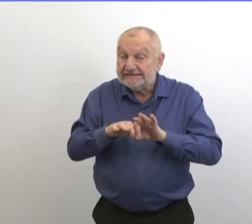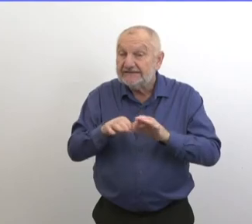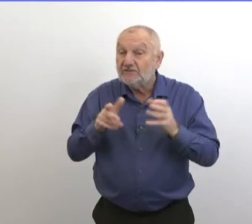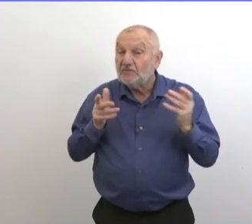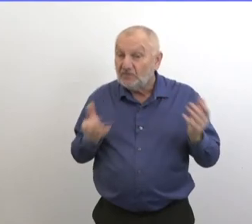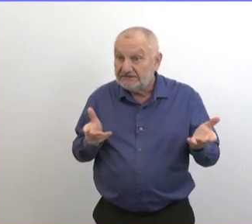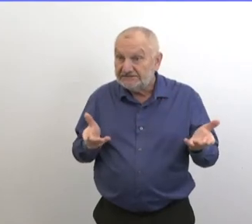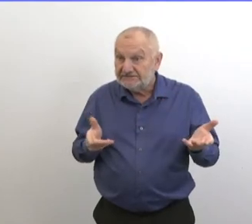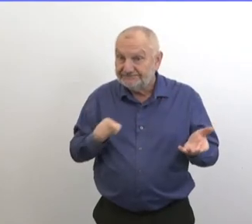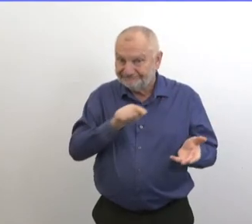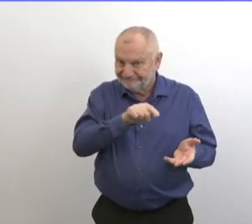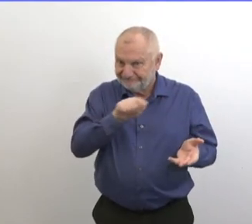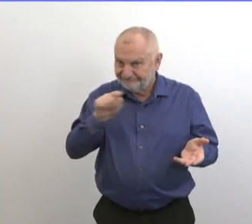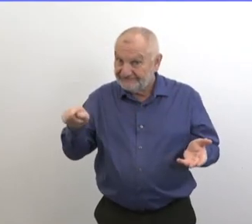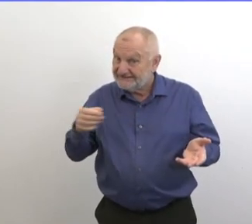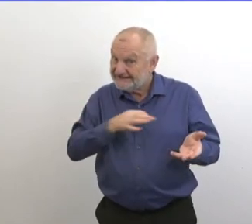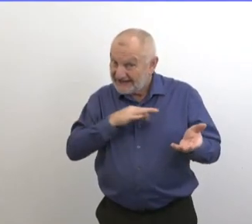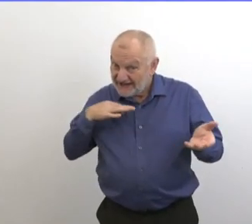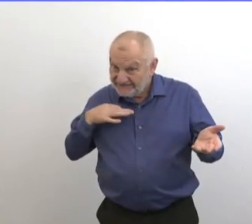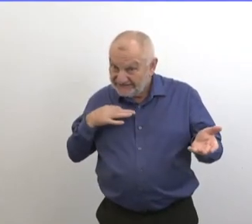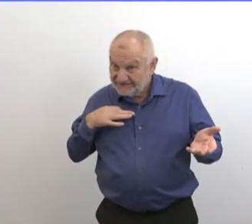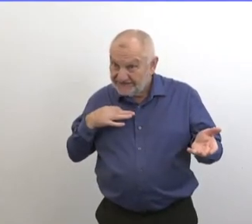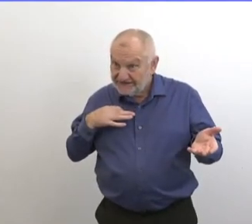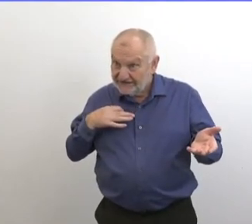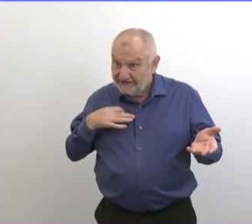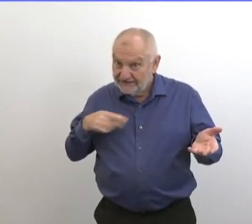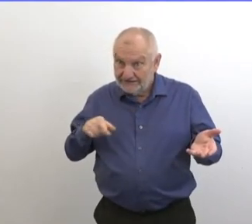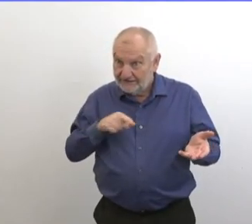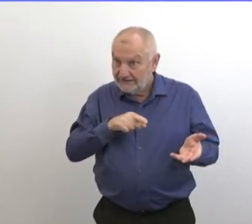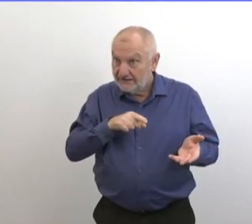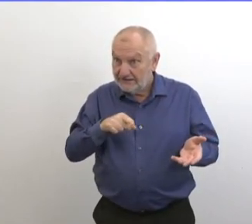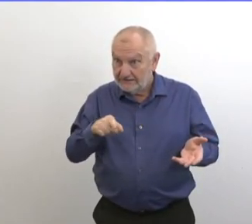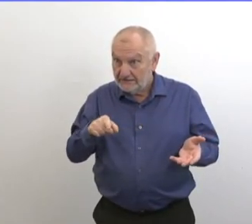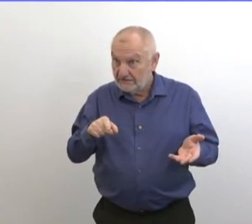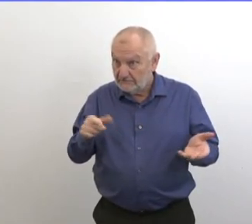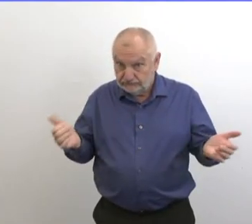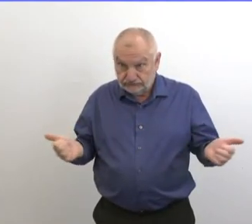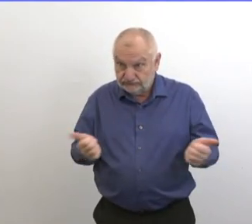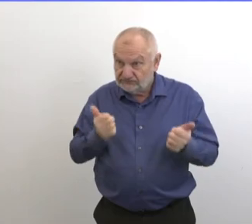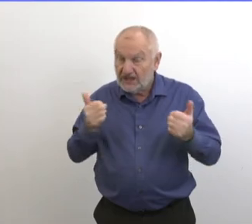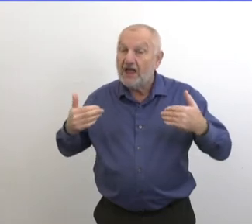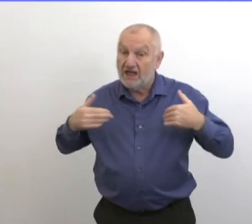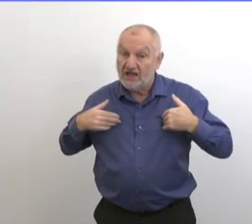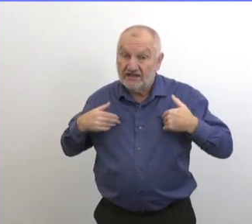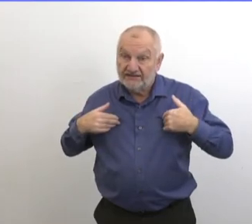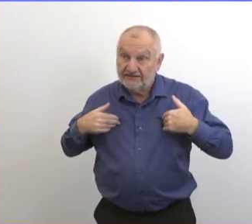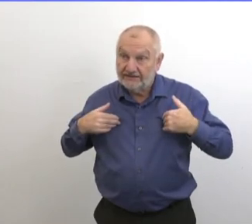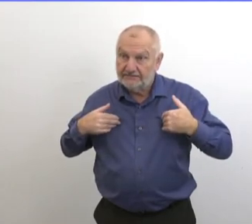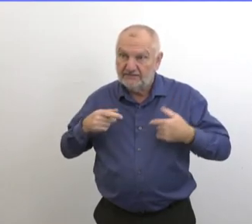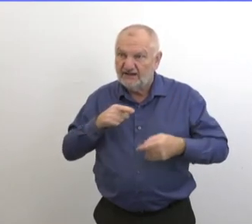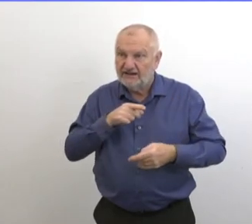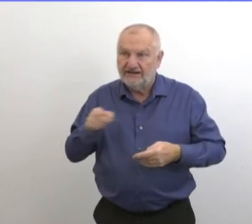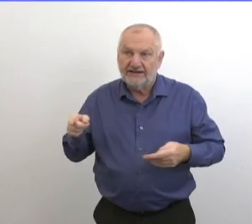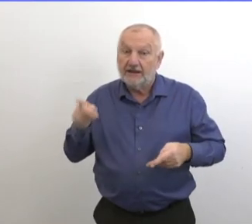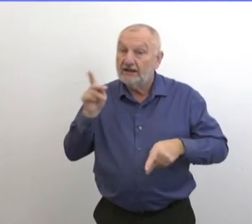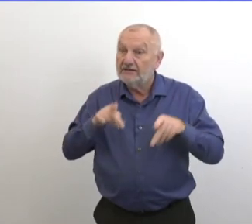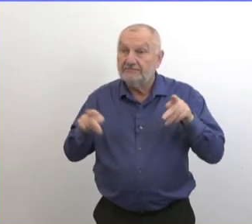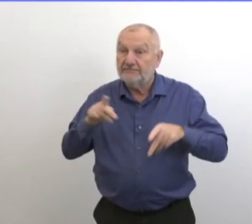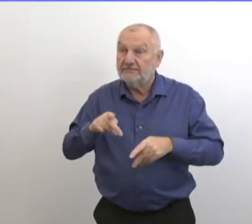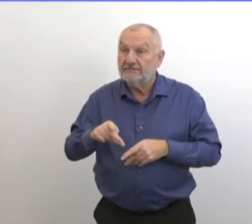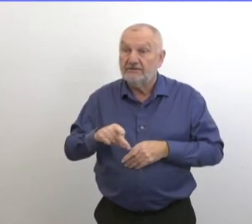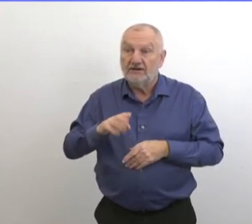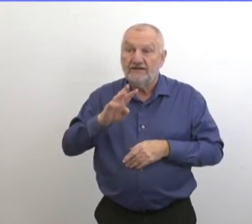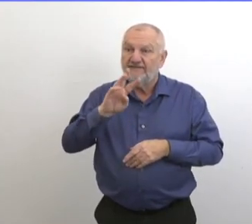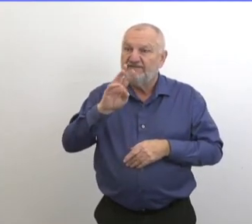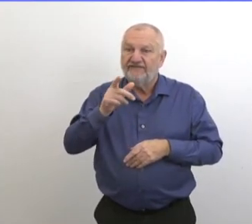we have the staff in place to look after the vulnerable folks out there in the community, and that is our primary goal. So whatever is